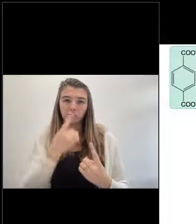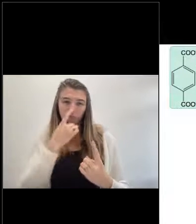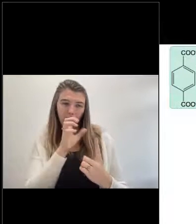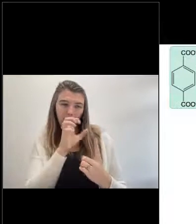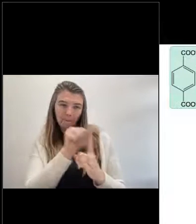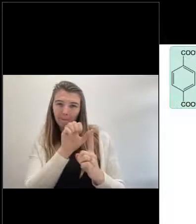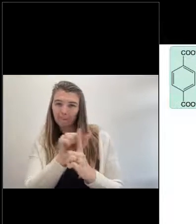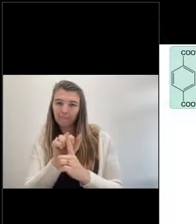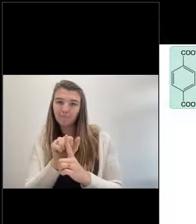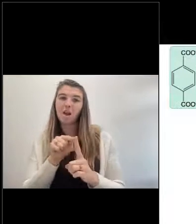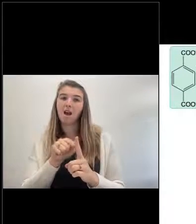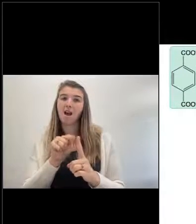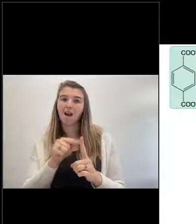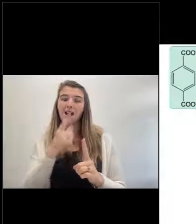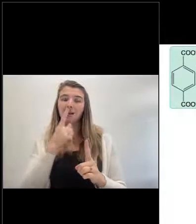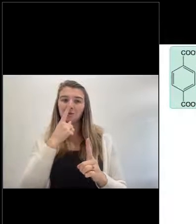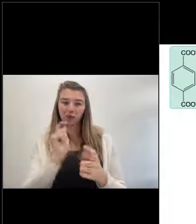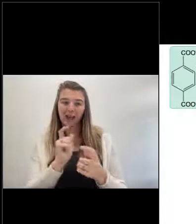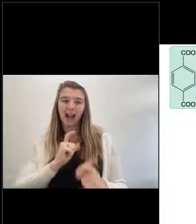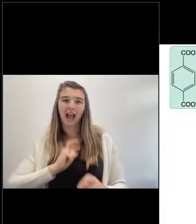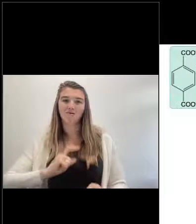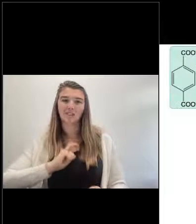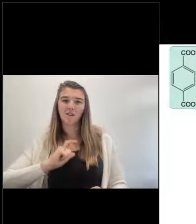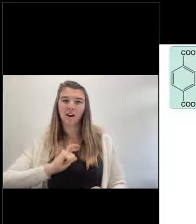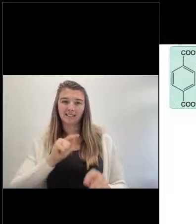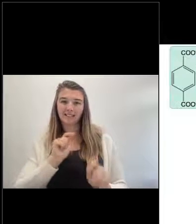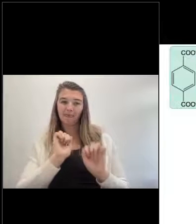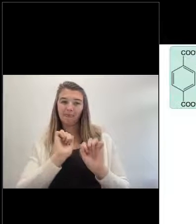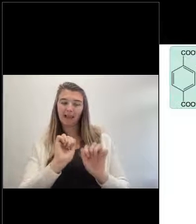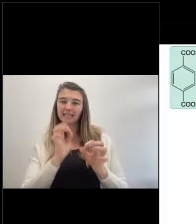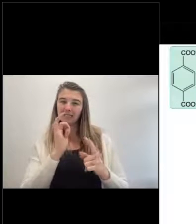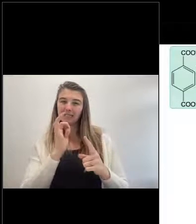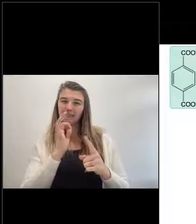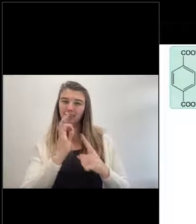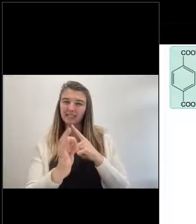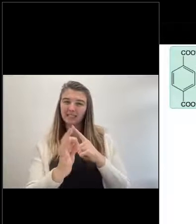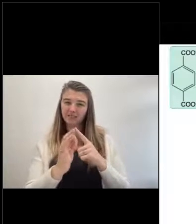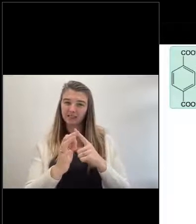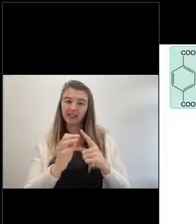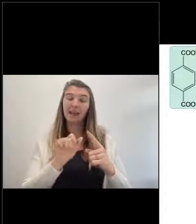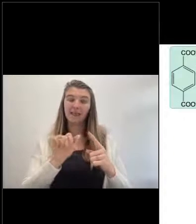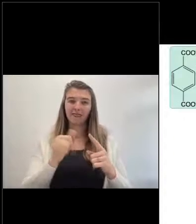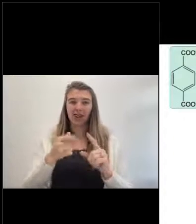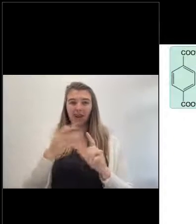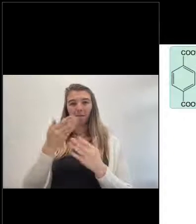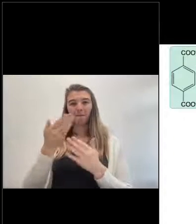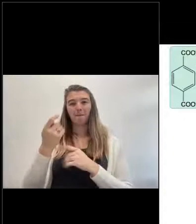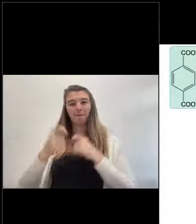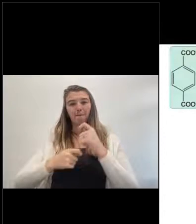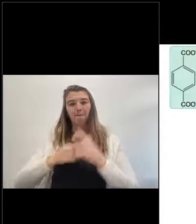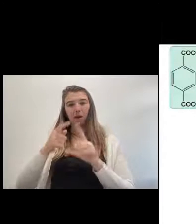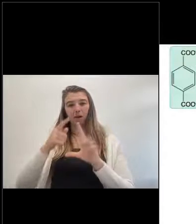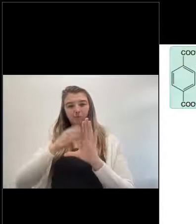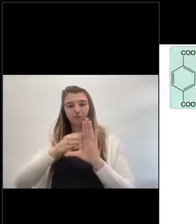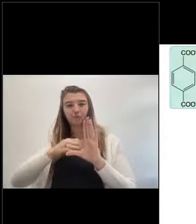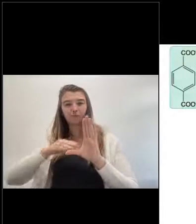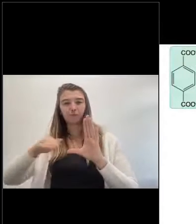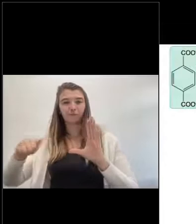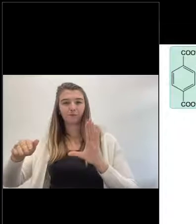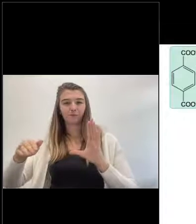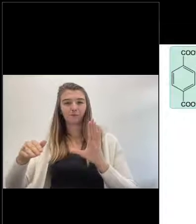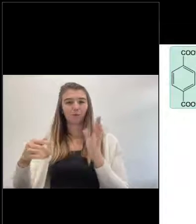it. And we have then placed this operon into aforementioned KT2440. And what